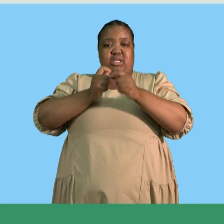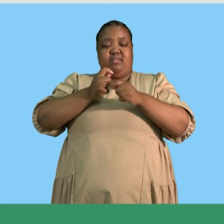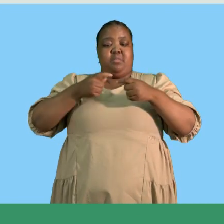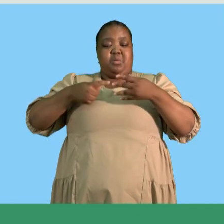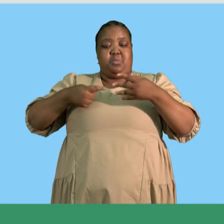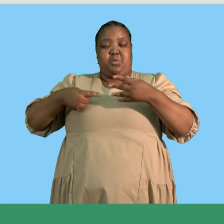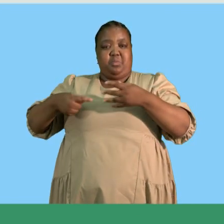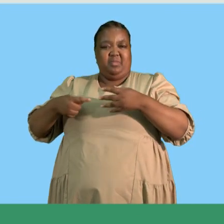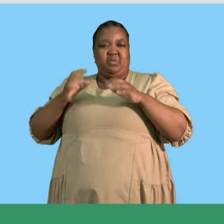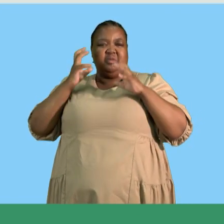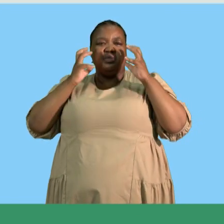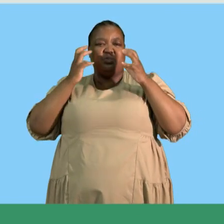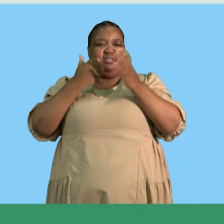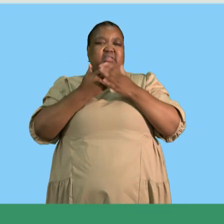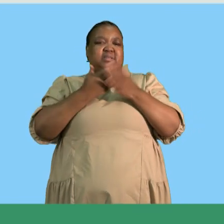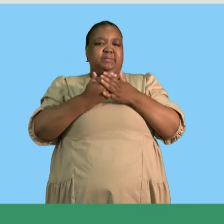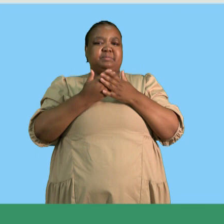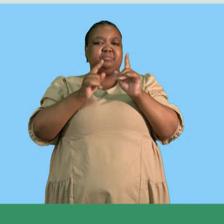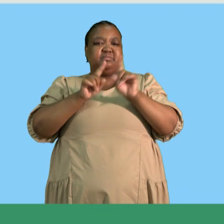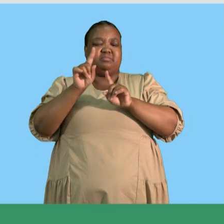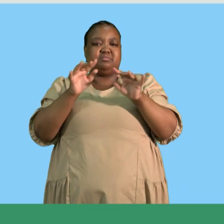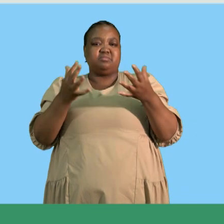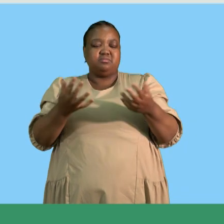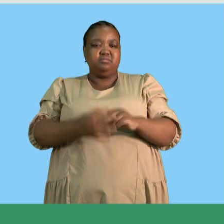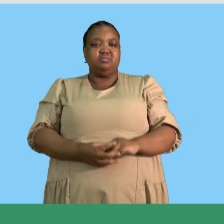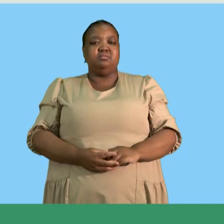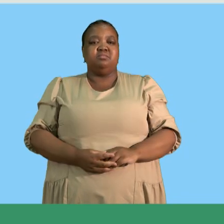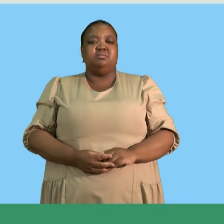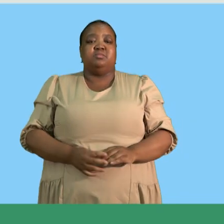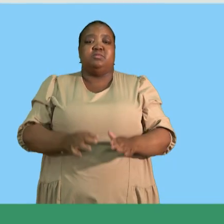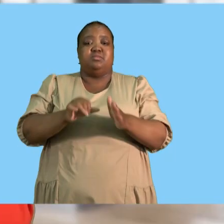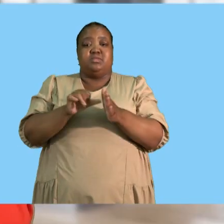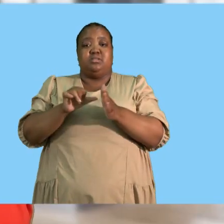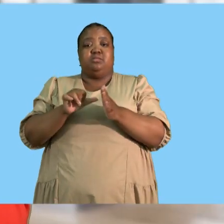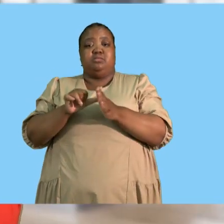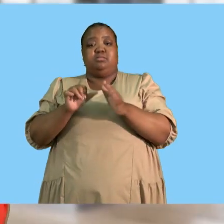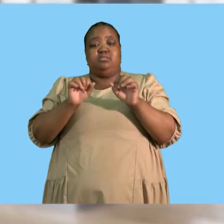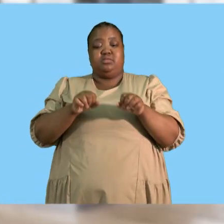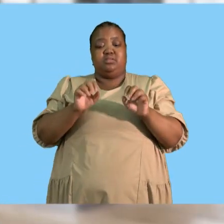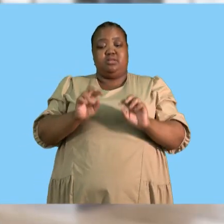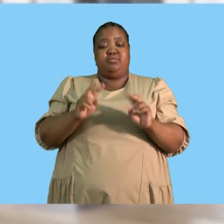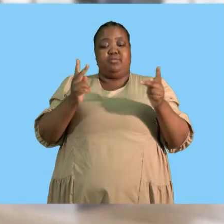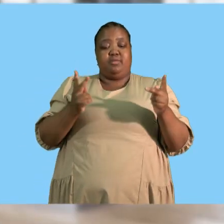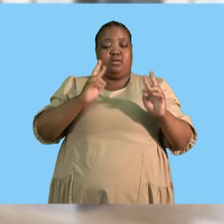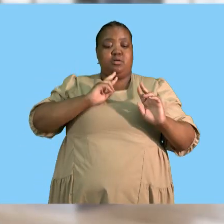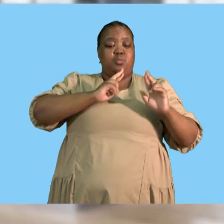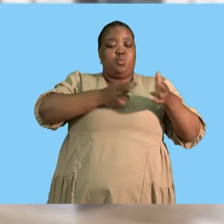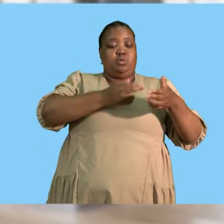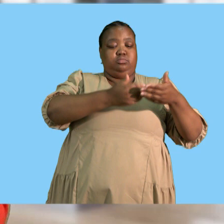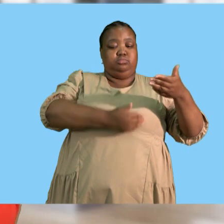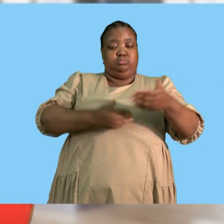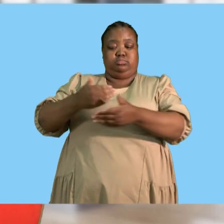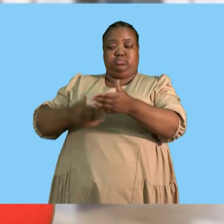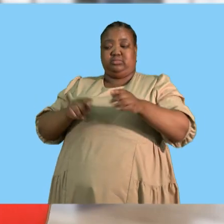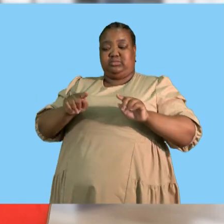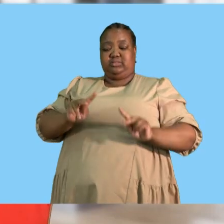to do well in this section, you must familiarize yourself with the different type of reports